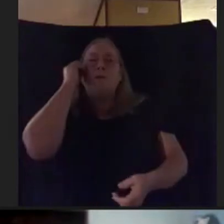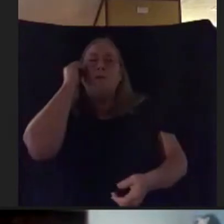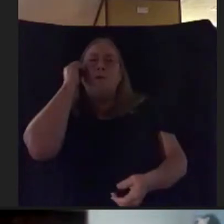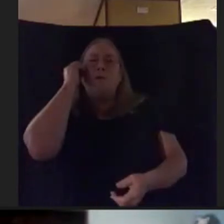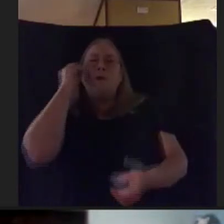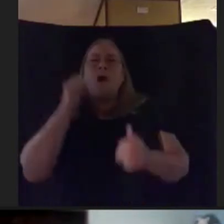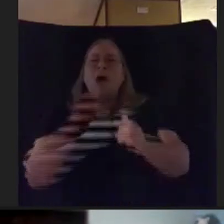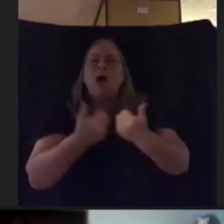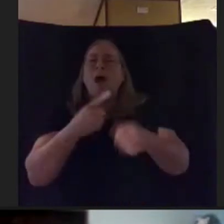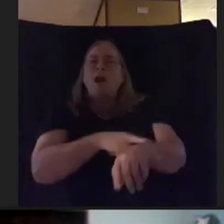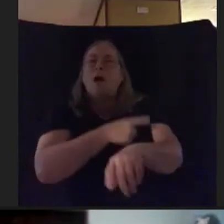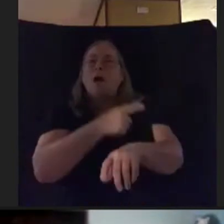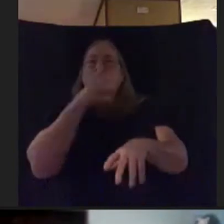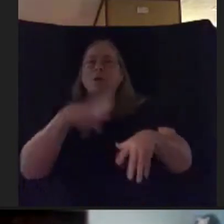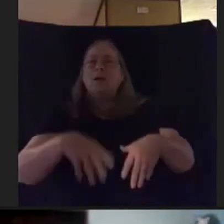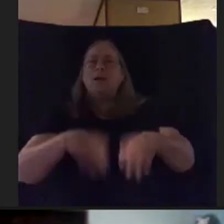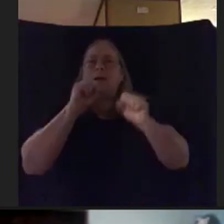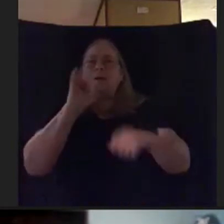that.